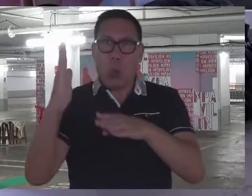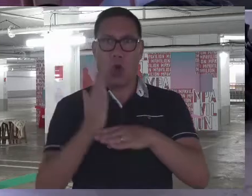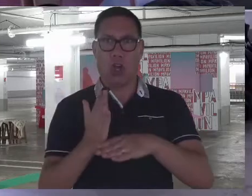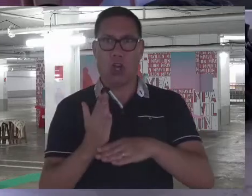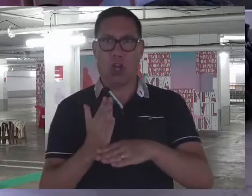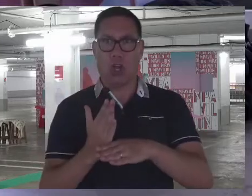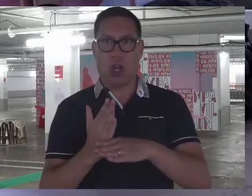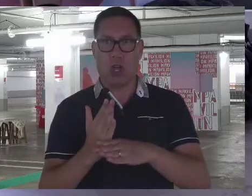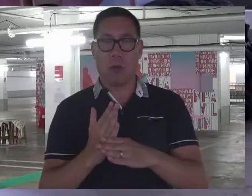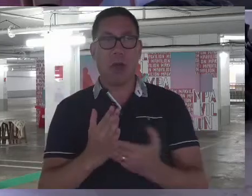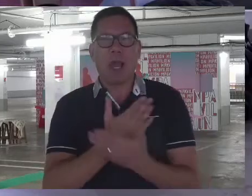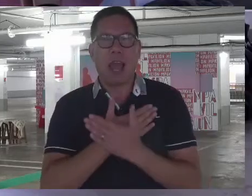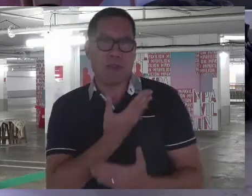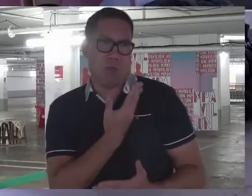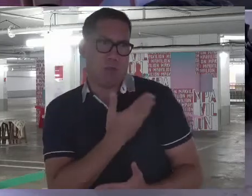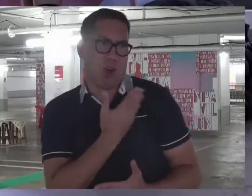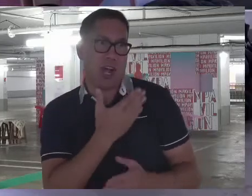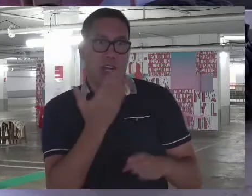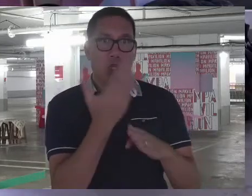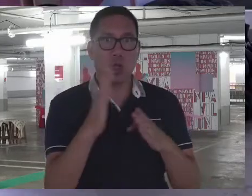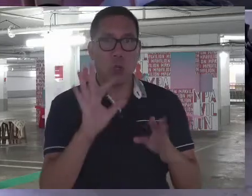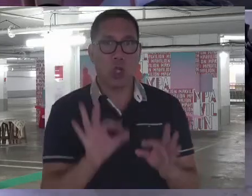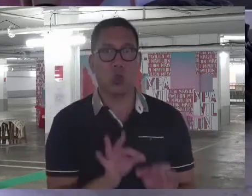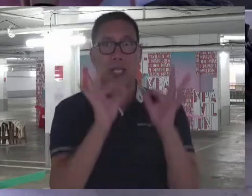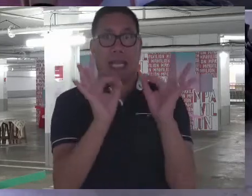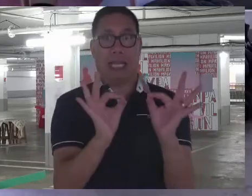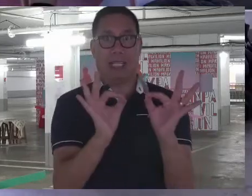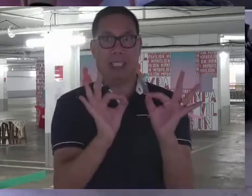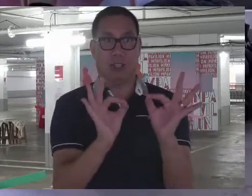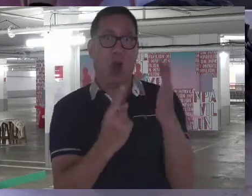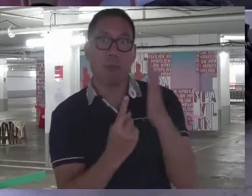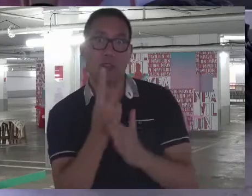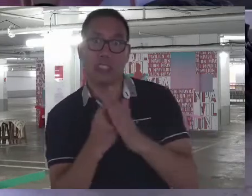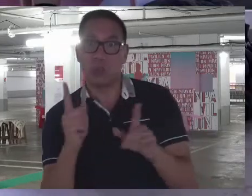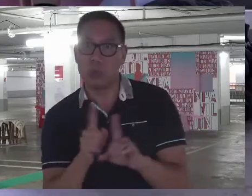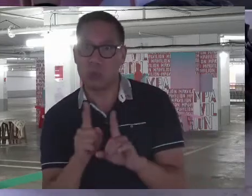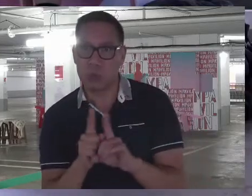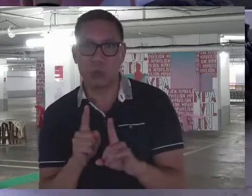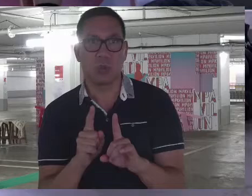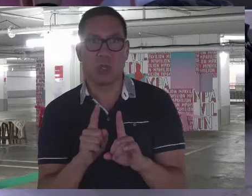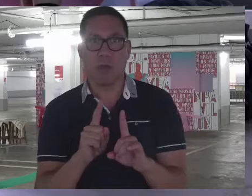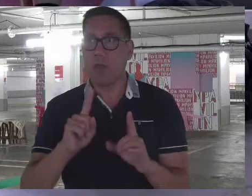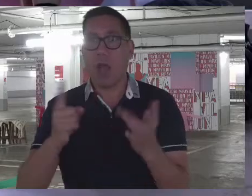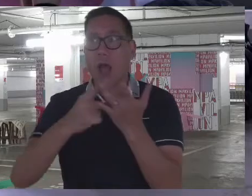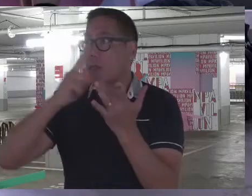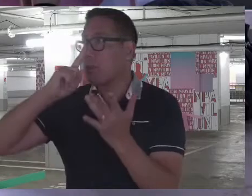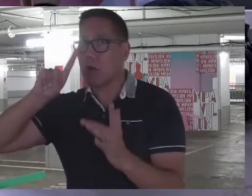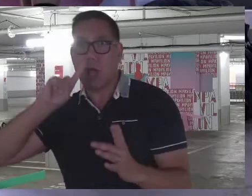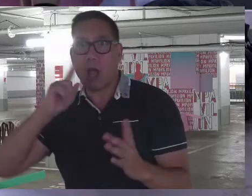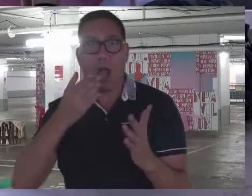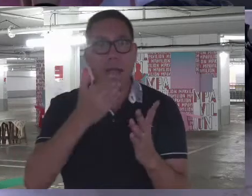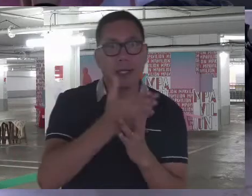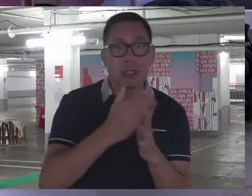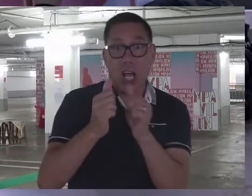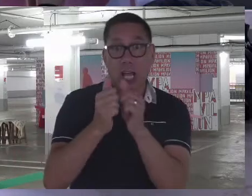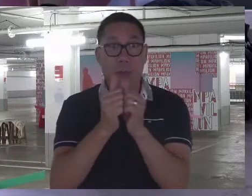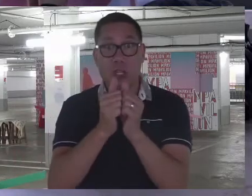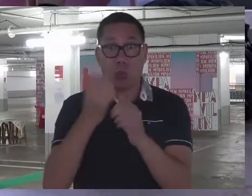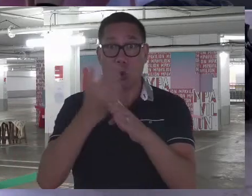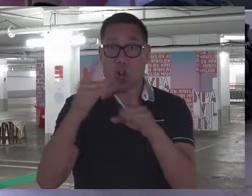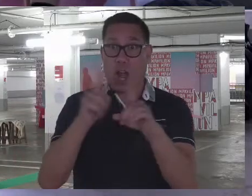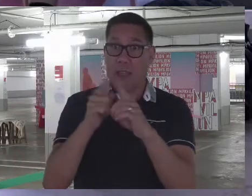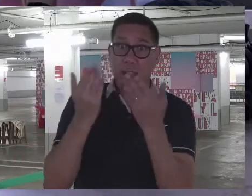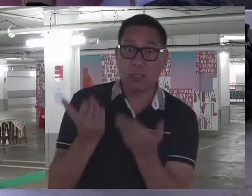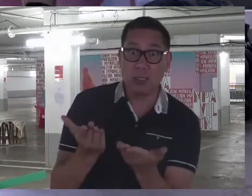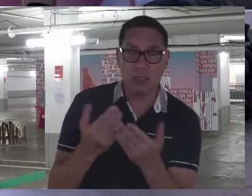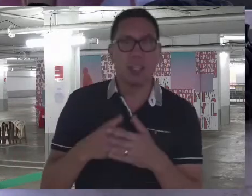to provide unique opportunities that they wouldn't be able to access otherwise. Collaborations like this